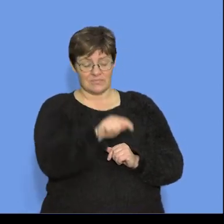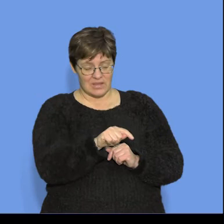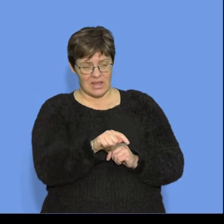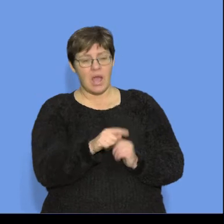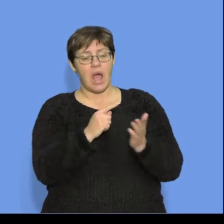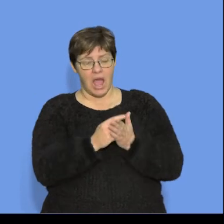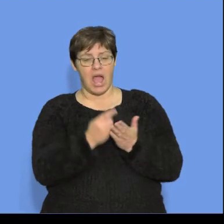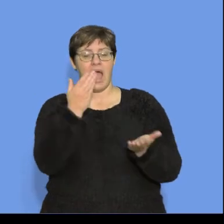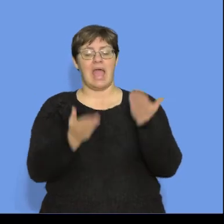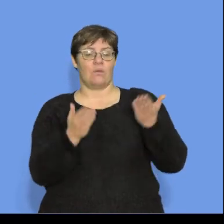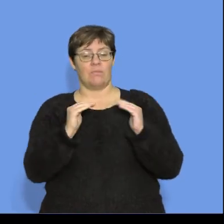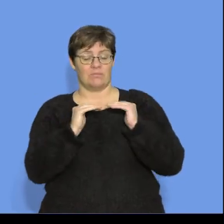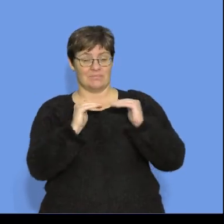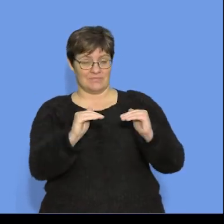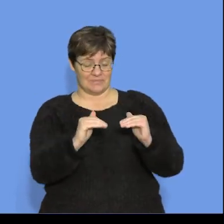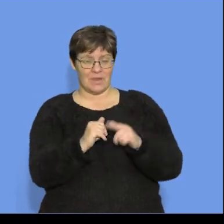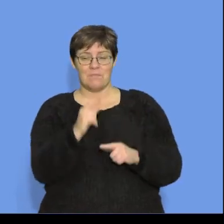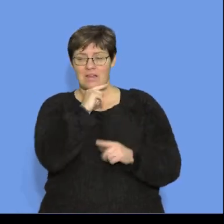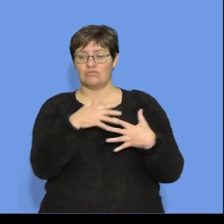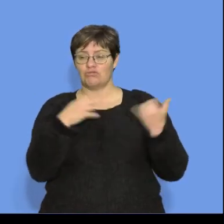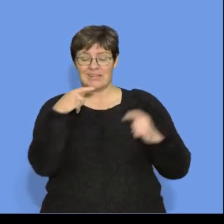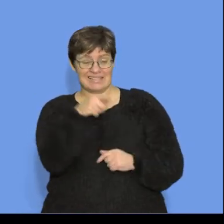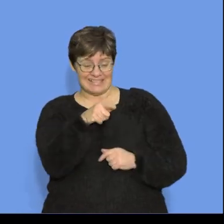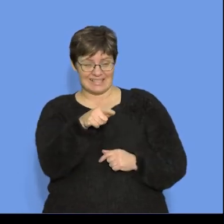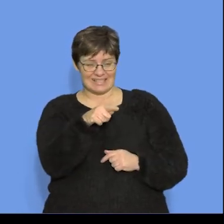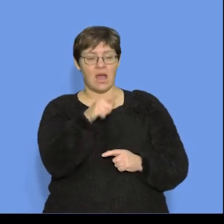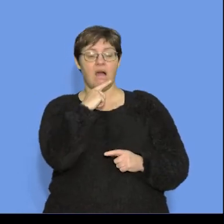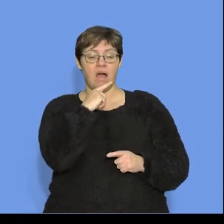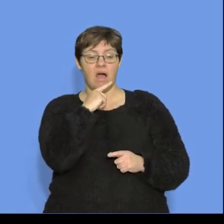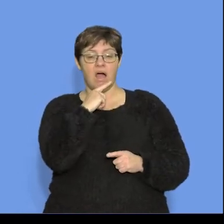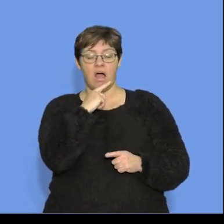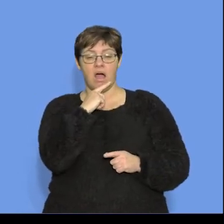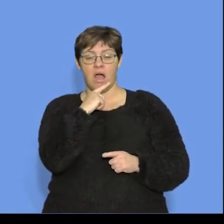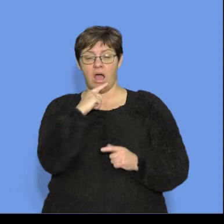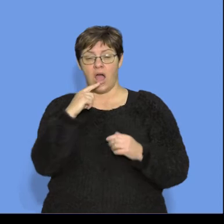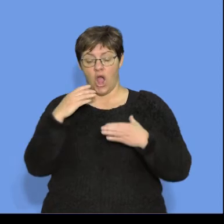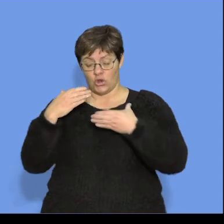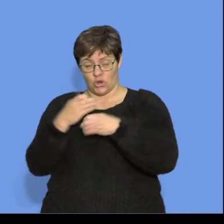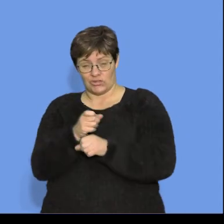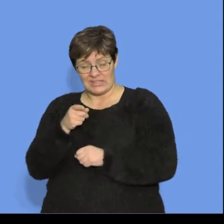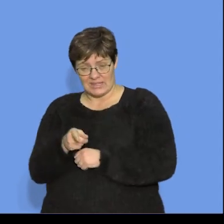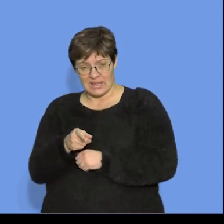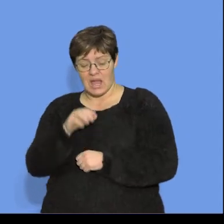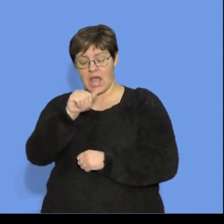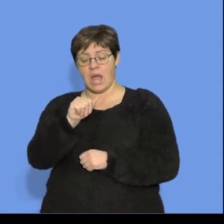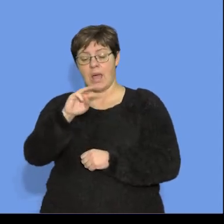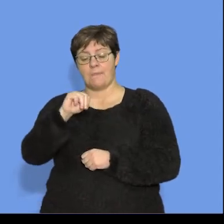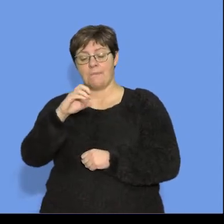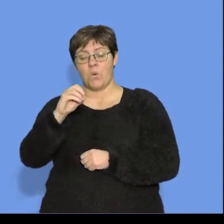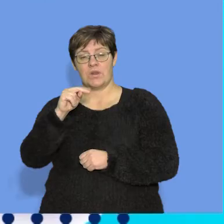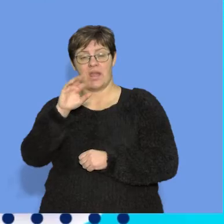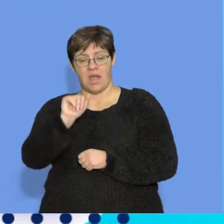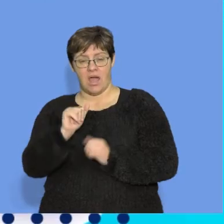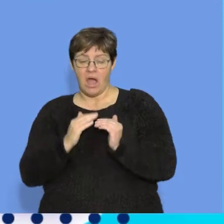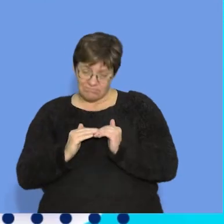in equilibrium. But here's the stress. What's happened? The concentration of ammonia has